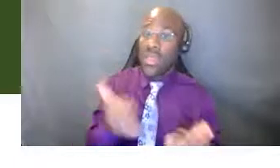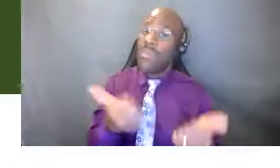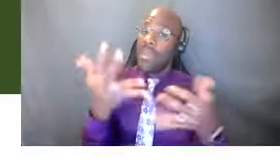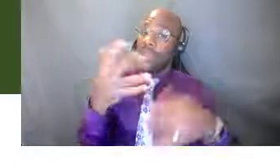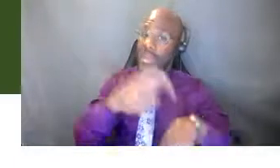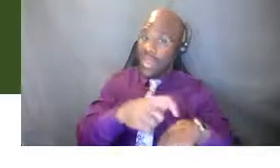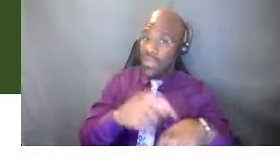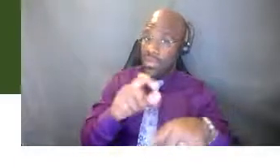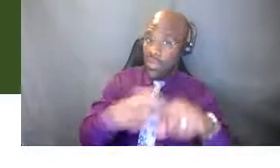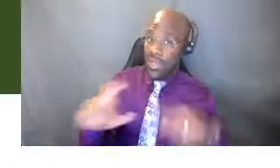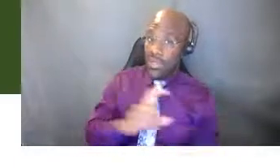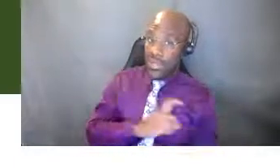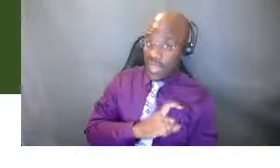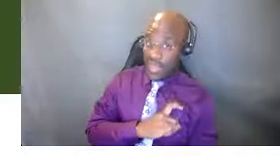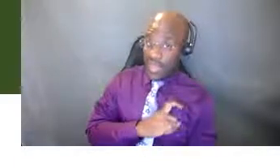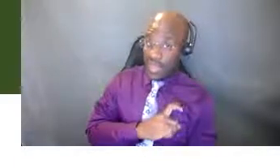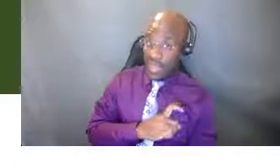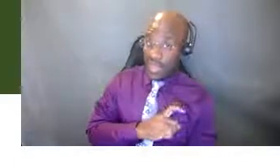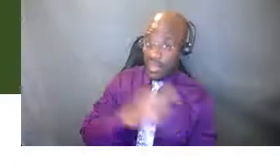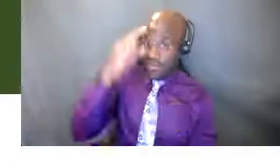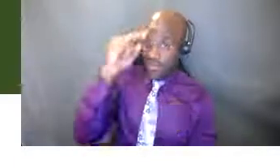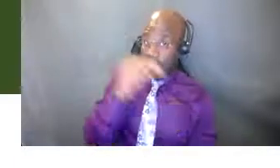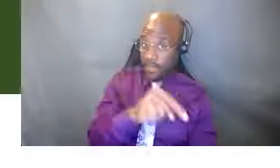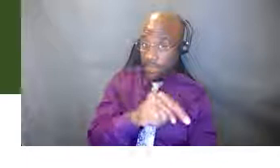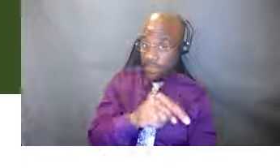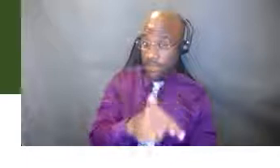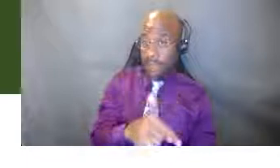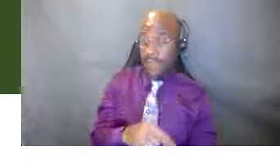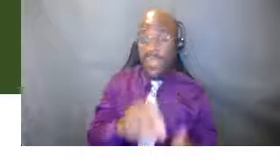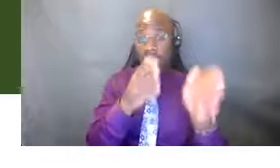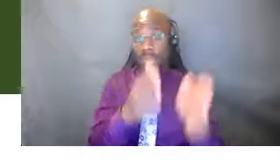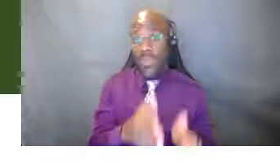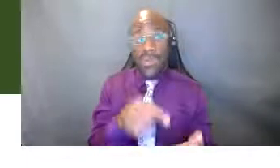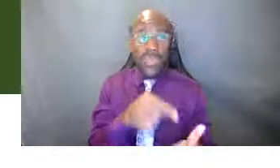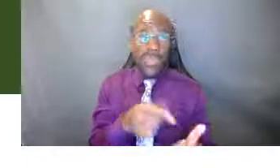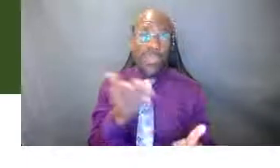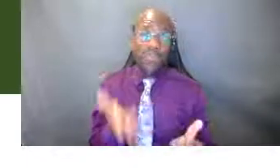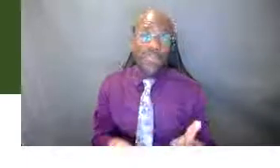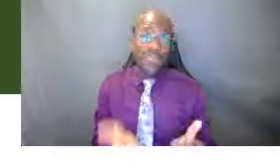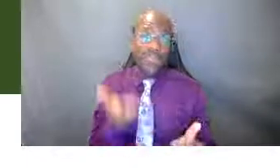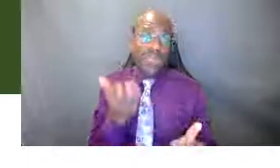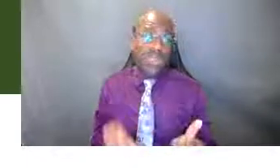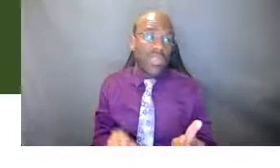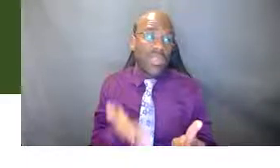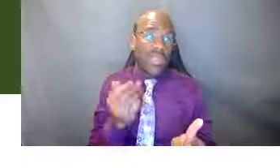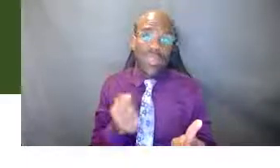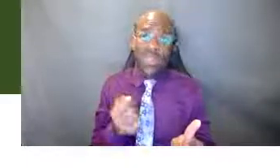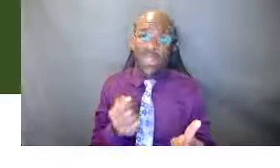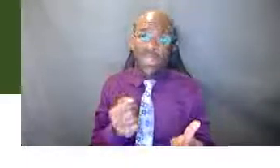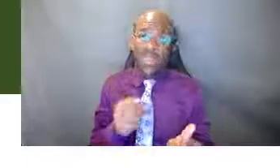mental health crisis. The person may be, so the individual may be subject to